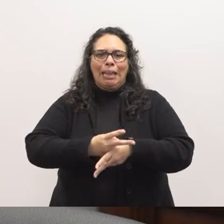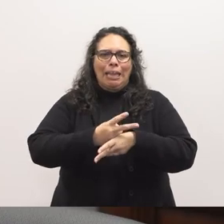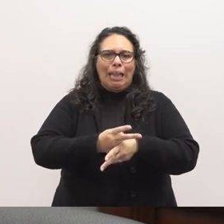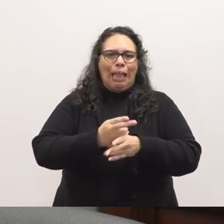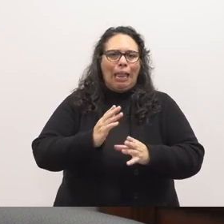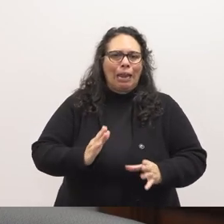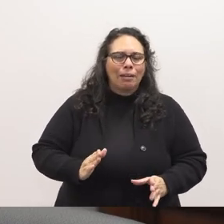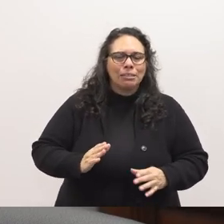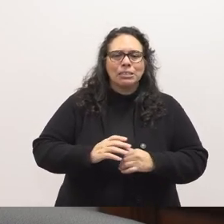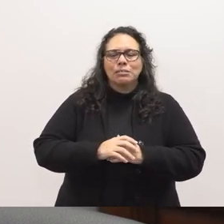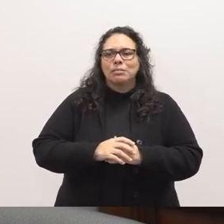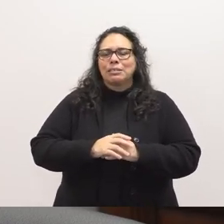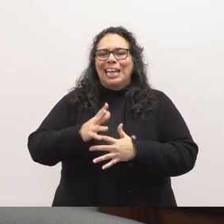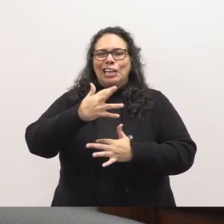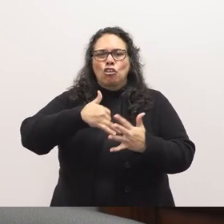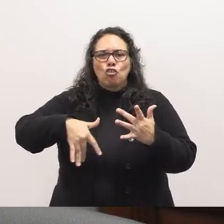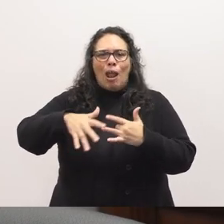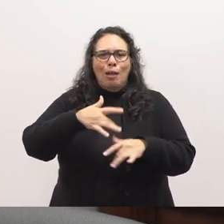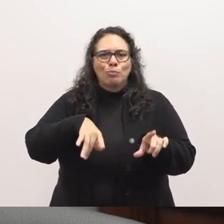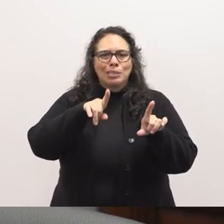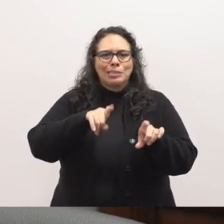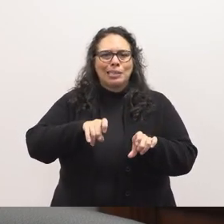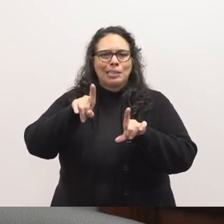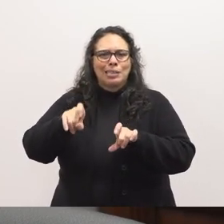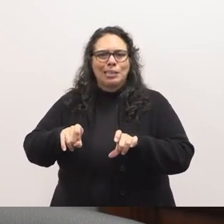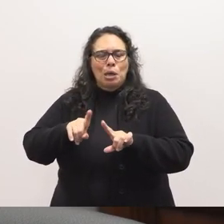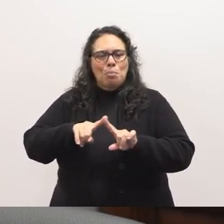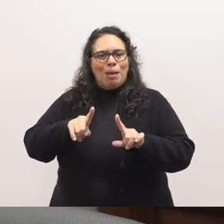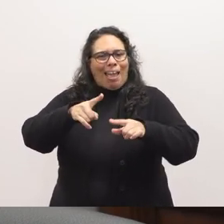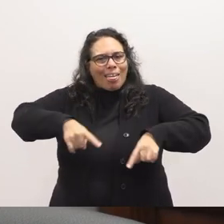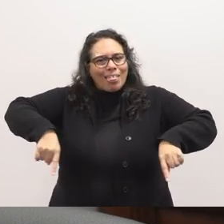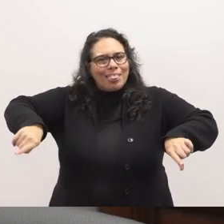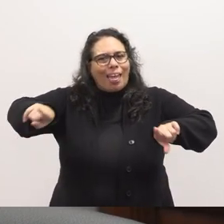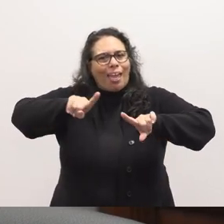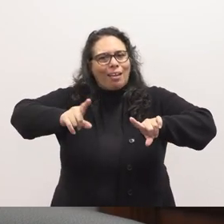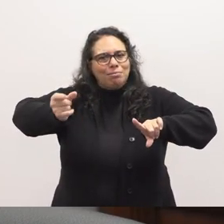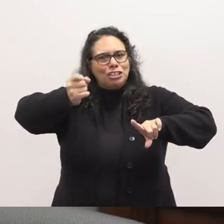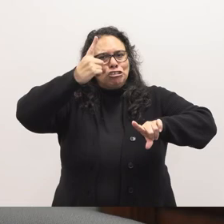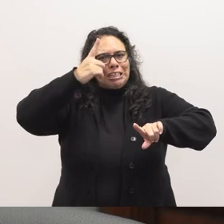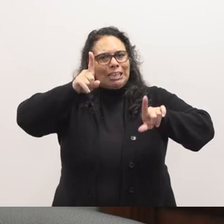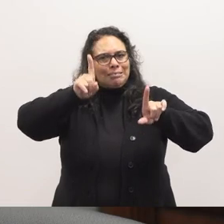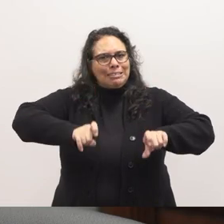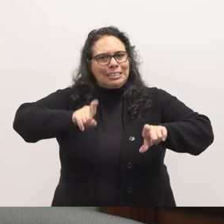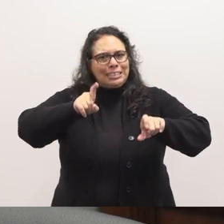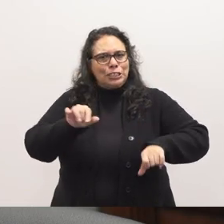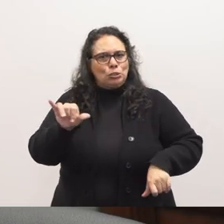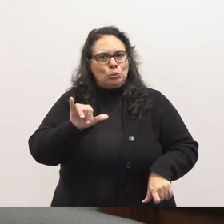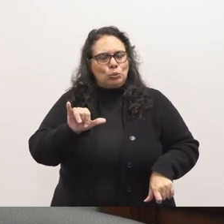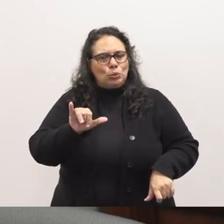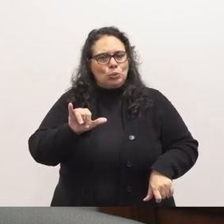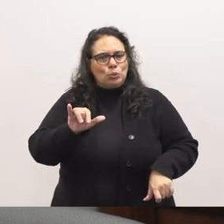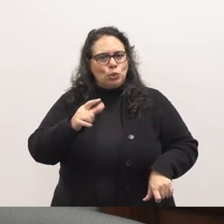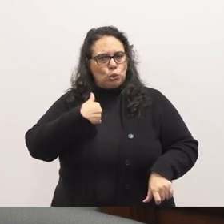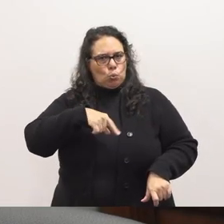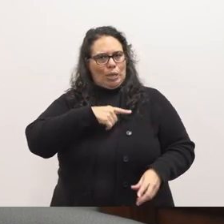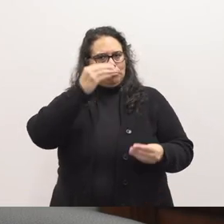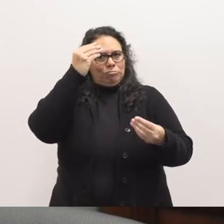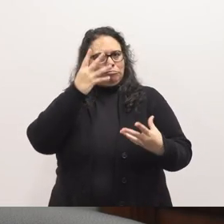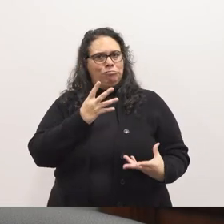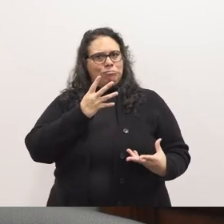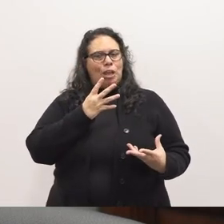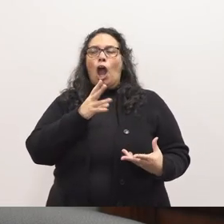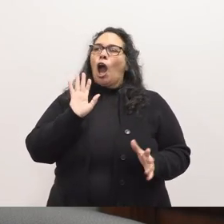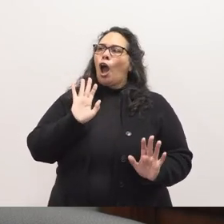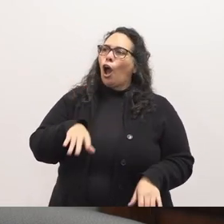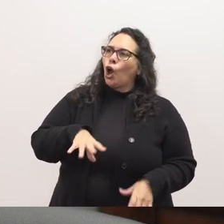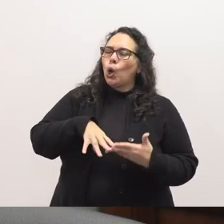the assessments, but also how they understand the assessments. So when we get the notifications that students are testing or doing